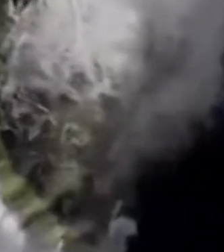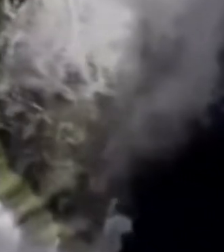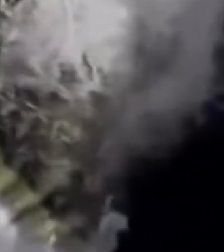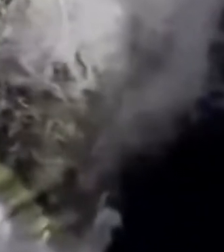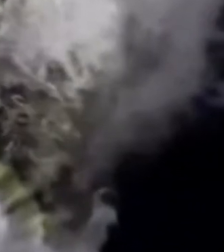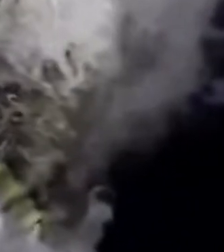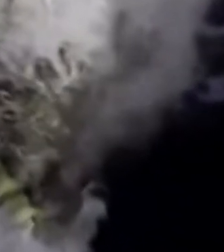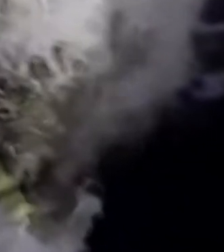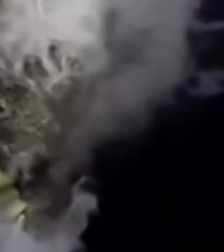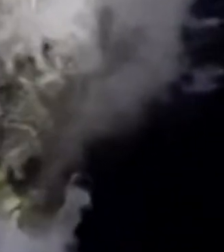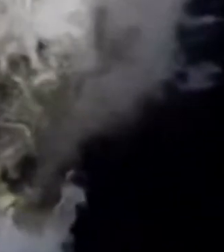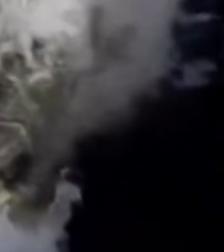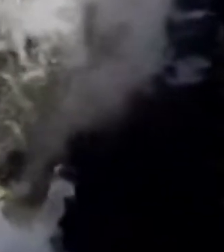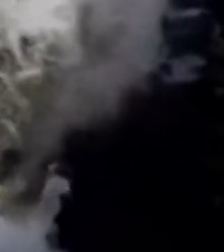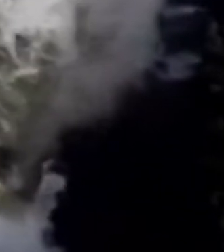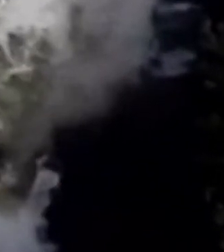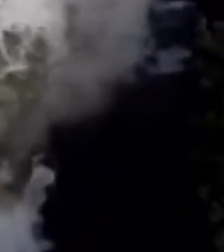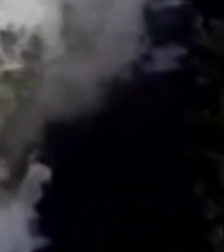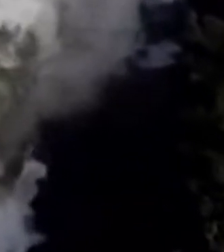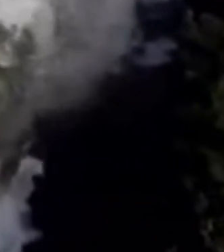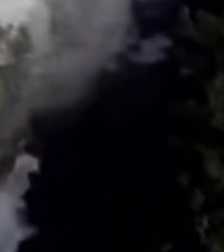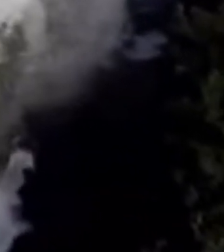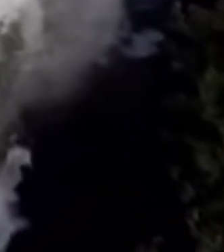Zambia, free men we